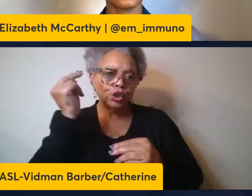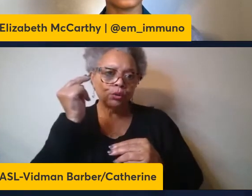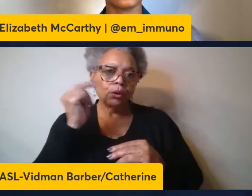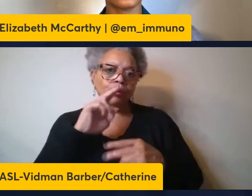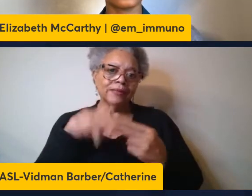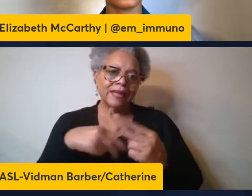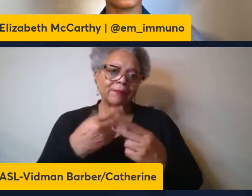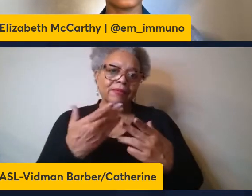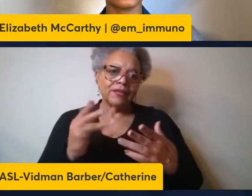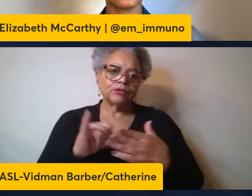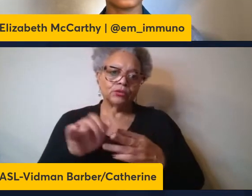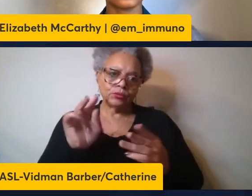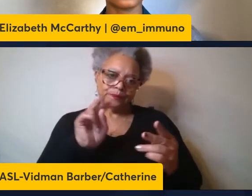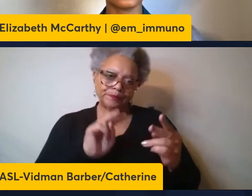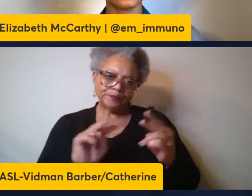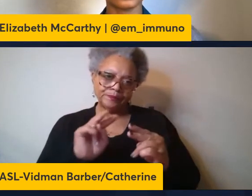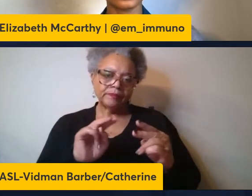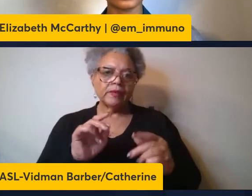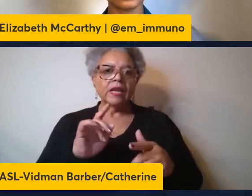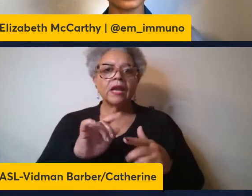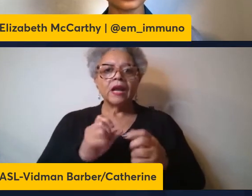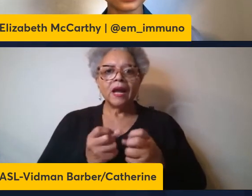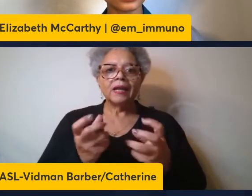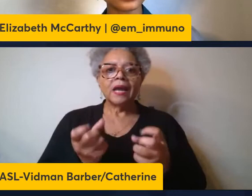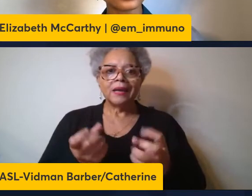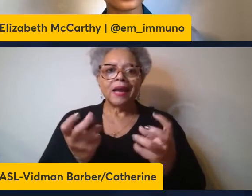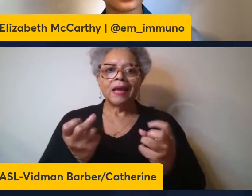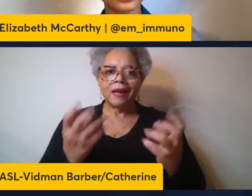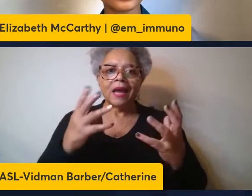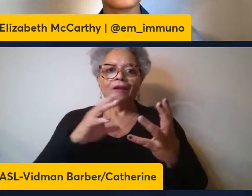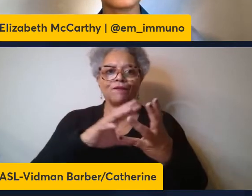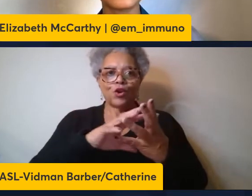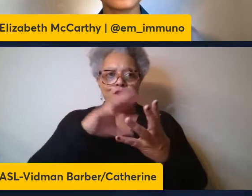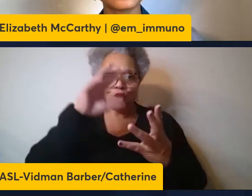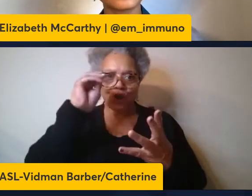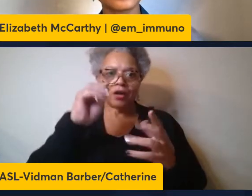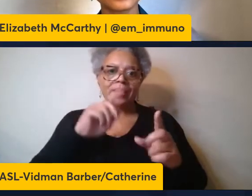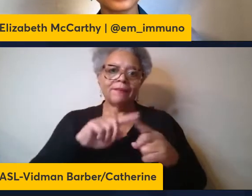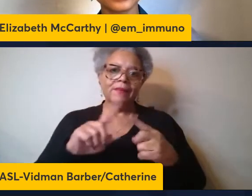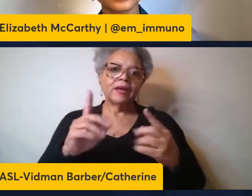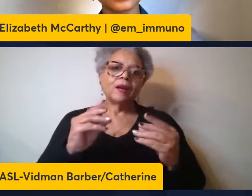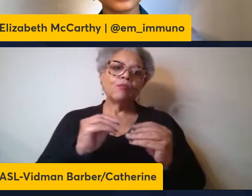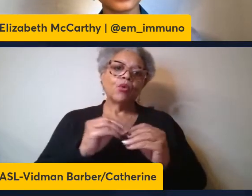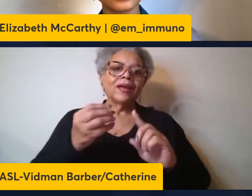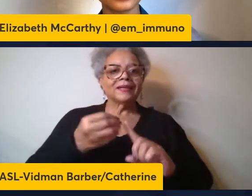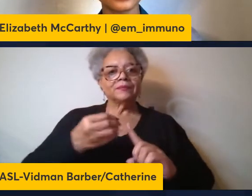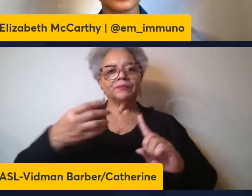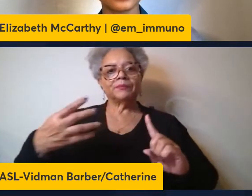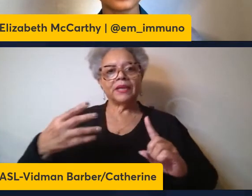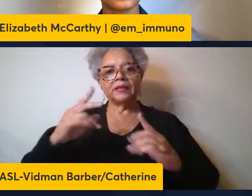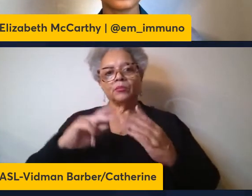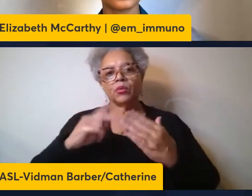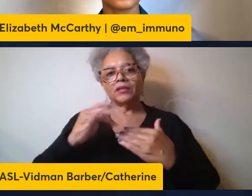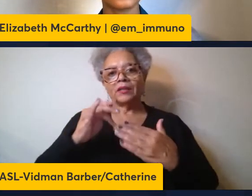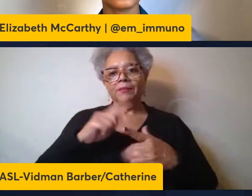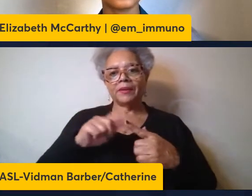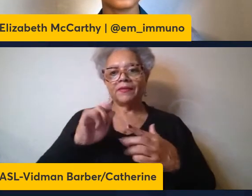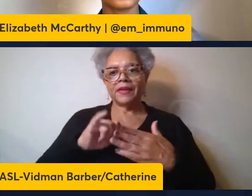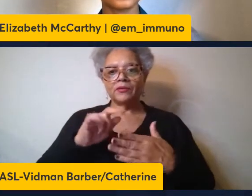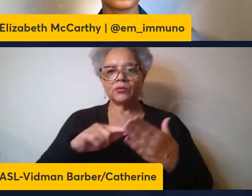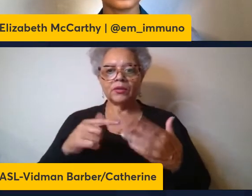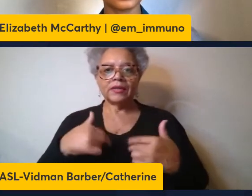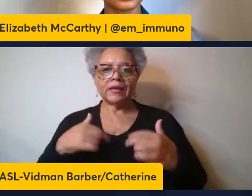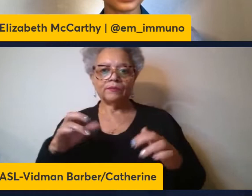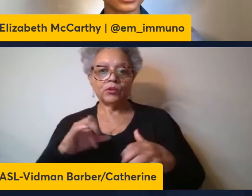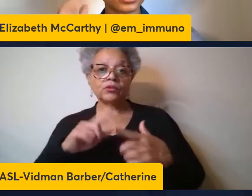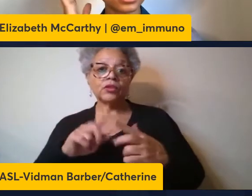with. But yeah, a lot of learning, I guess, with a more expanded project. But that's what I'm currently doing. And yeah, it's really nice